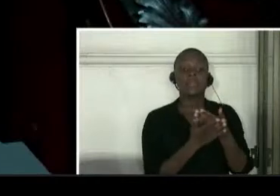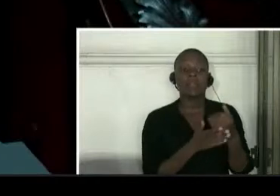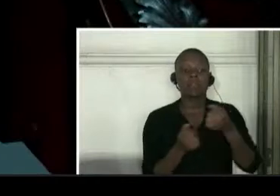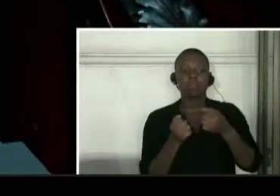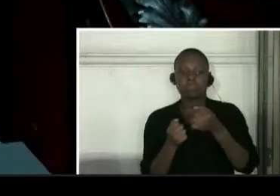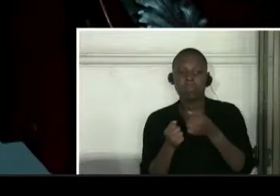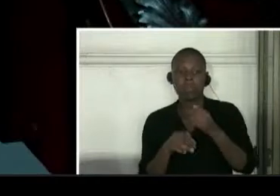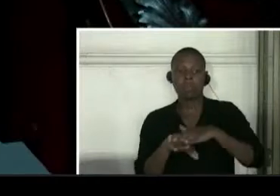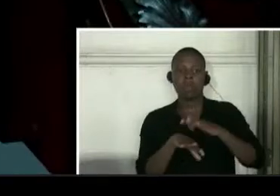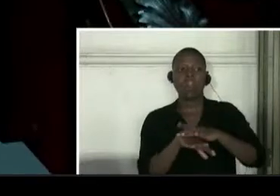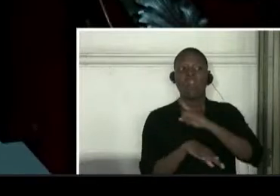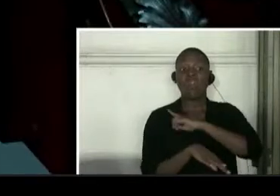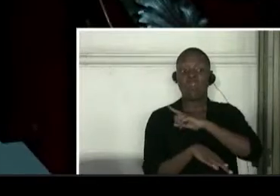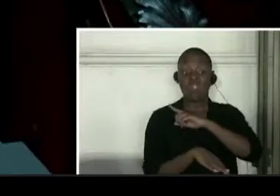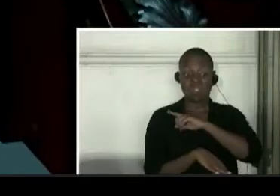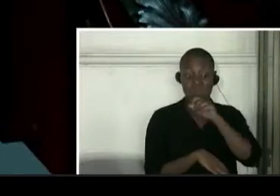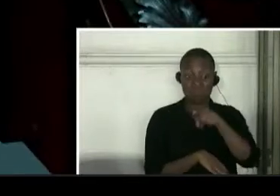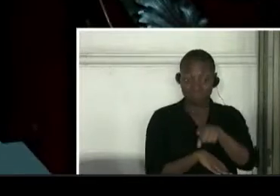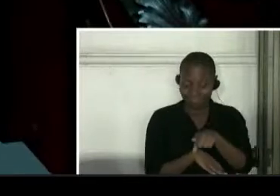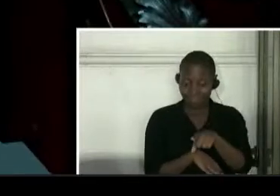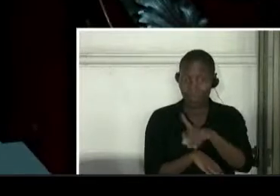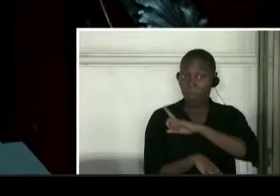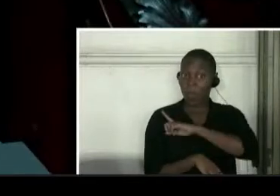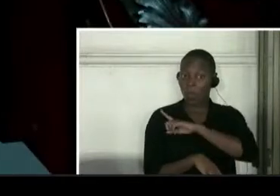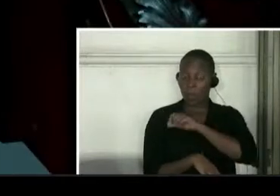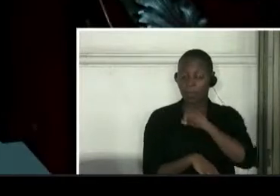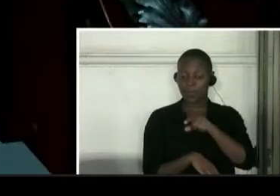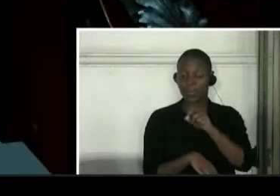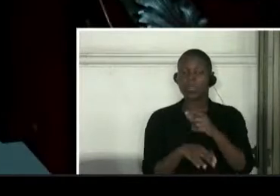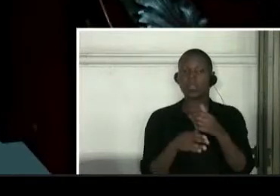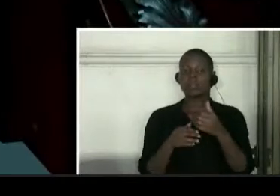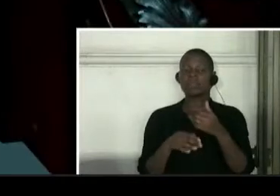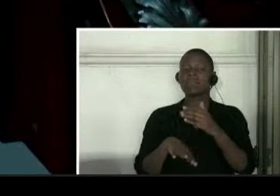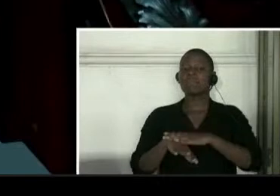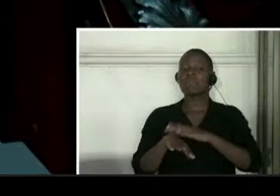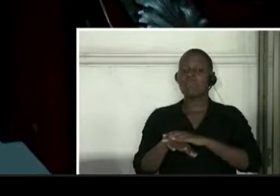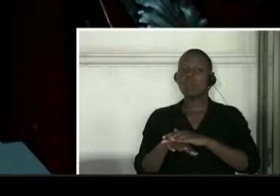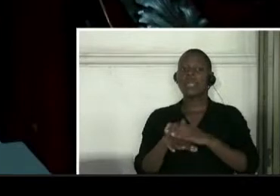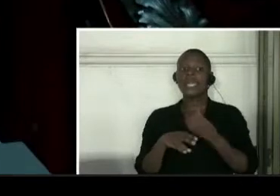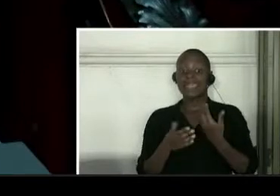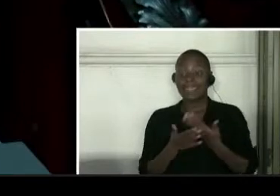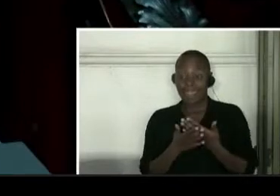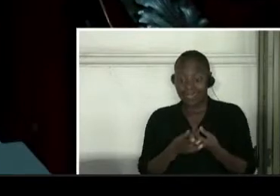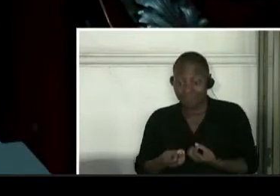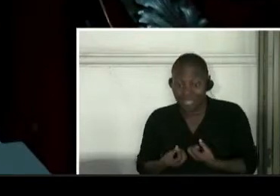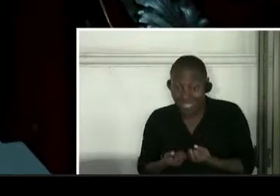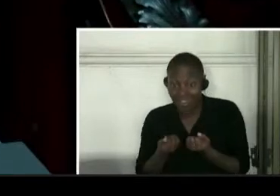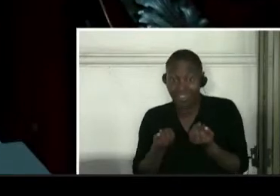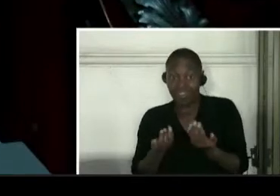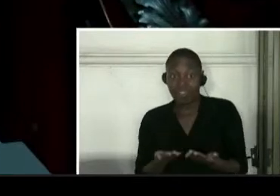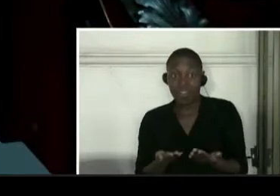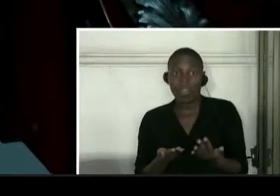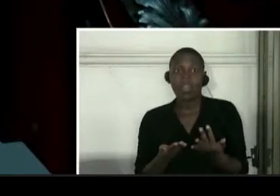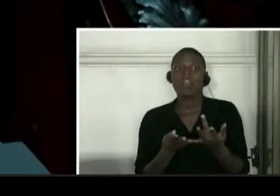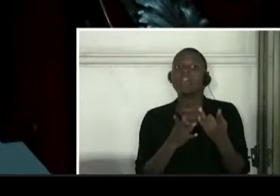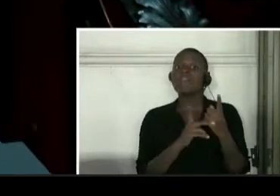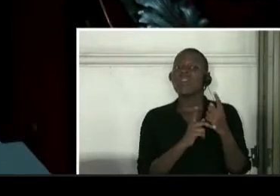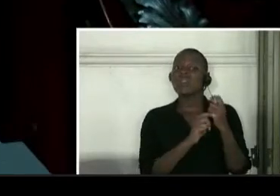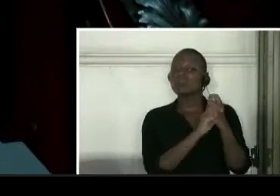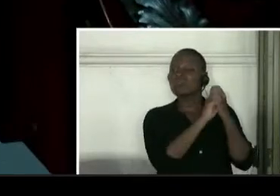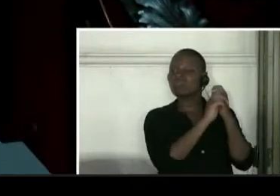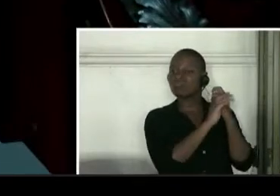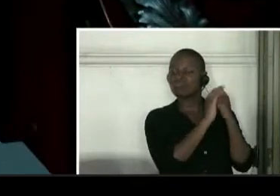are an integral part of the housing delivery chain, including municipalities, traditional leaders and